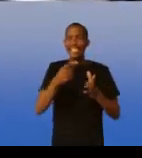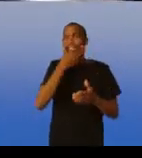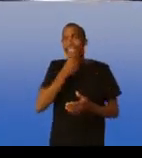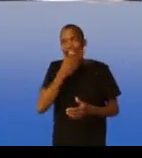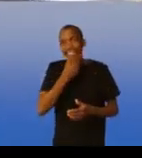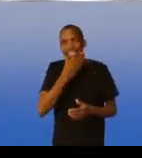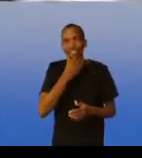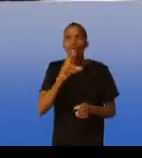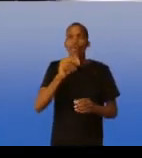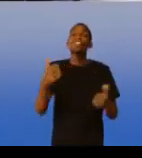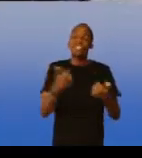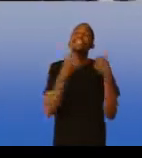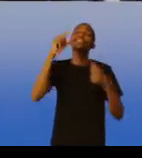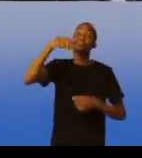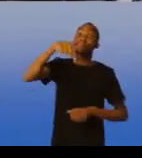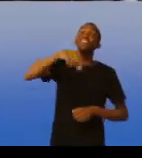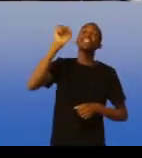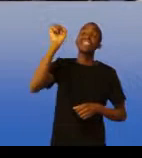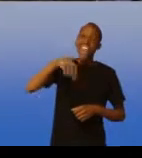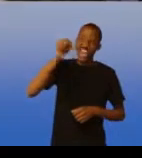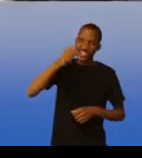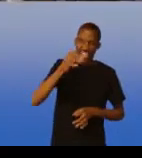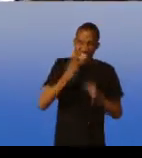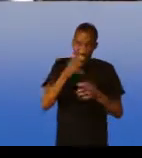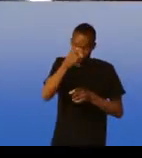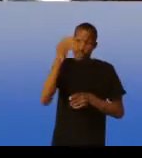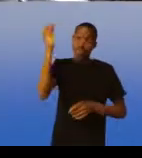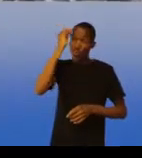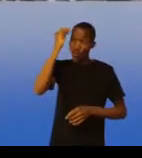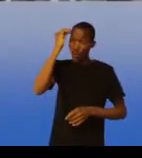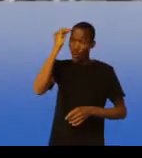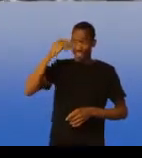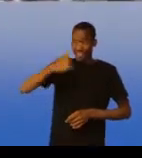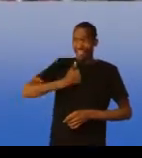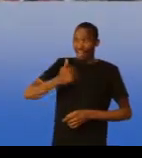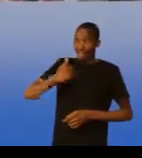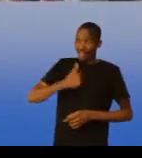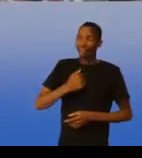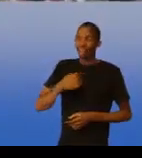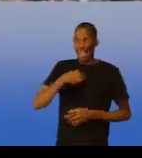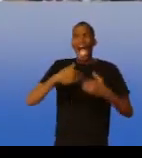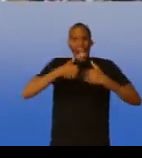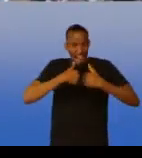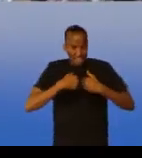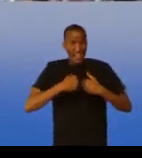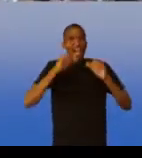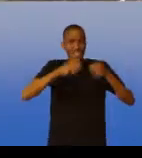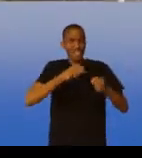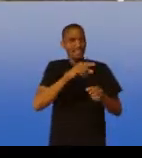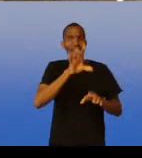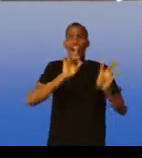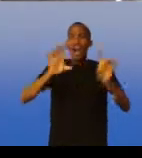very challenging. But if you know that you are not alone, you're not the first person to face this thing, and you know that I can get